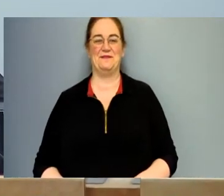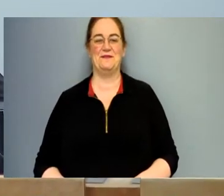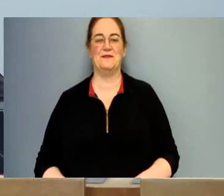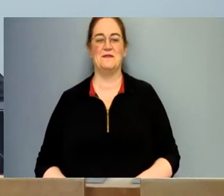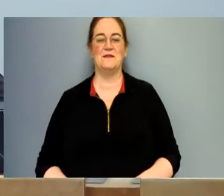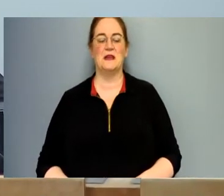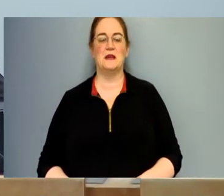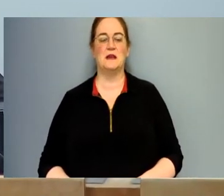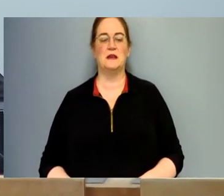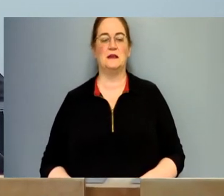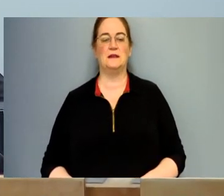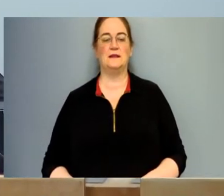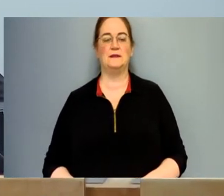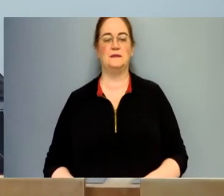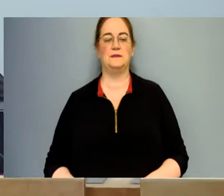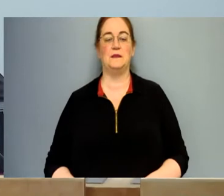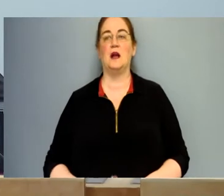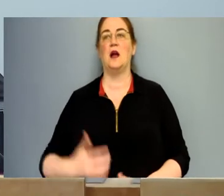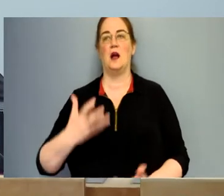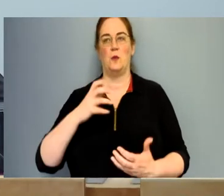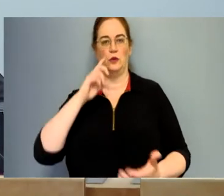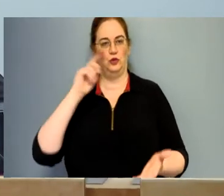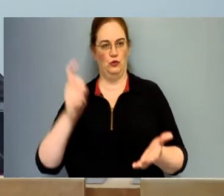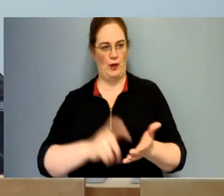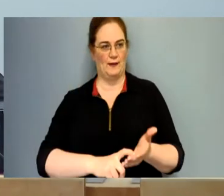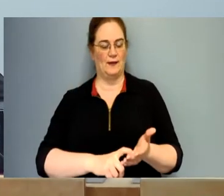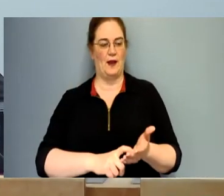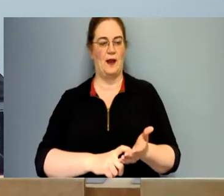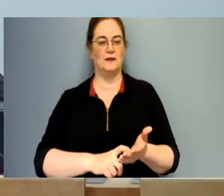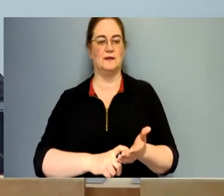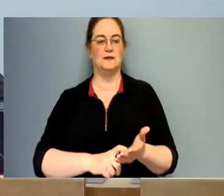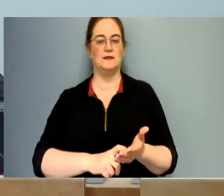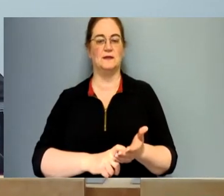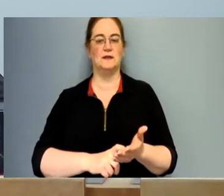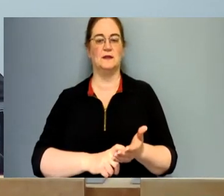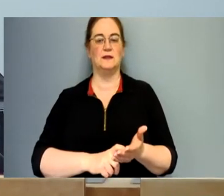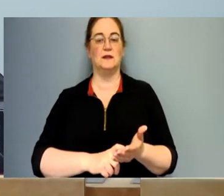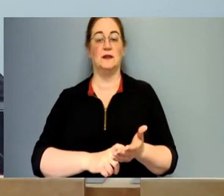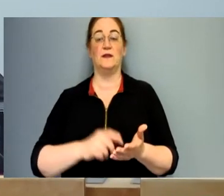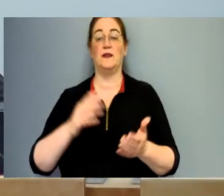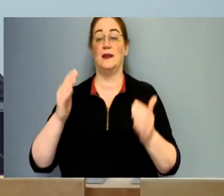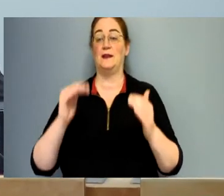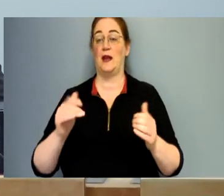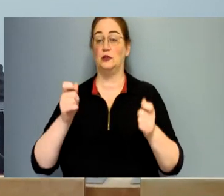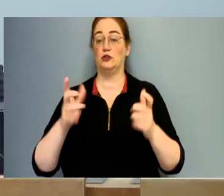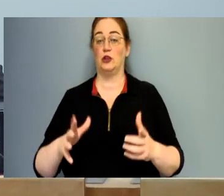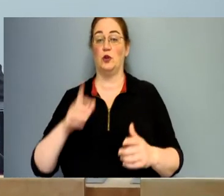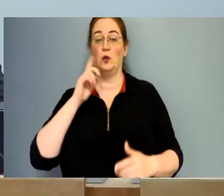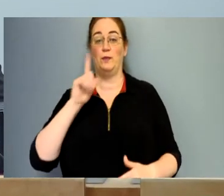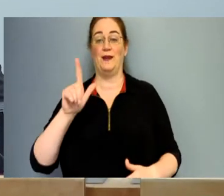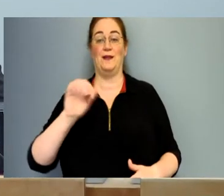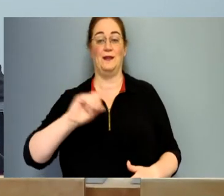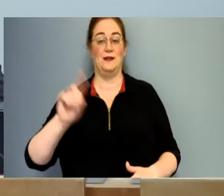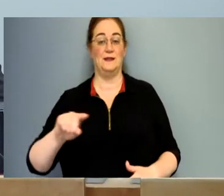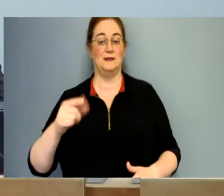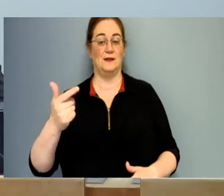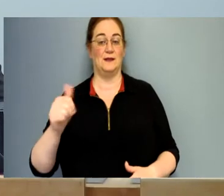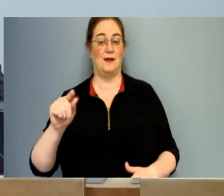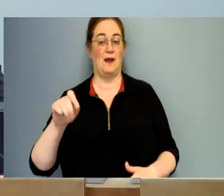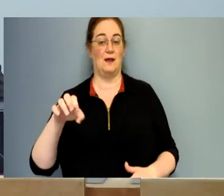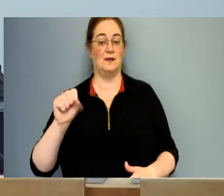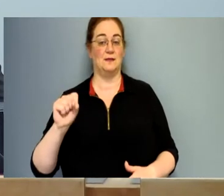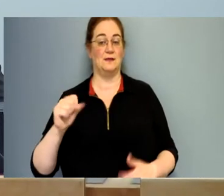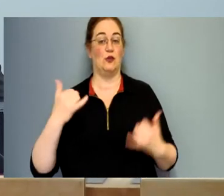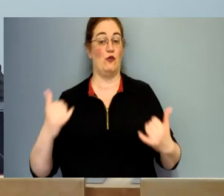I want to recognize that the next director will be Liz Gates, who is right